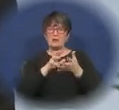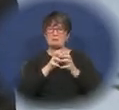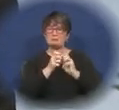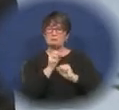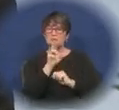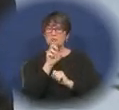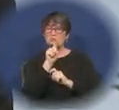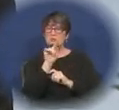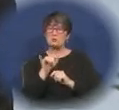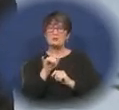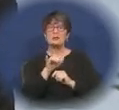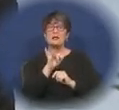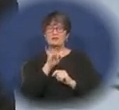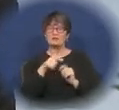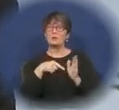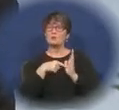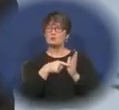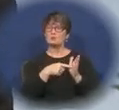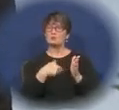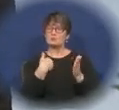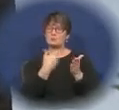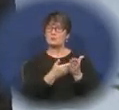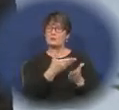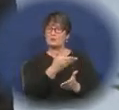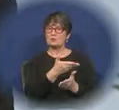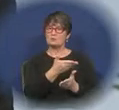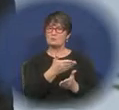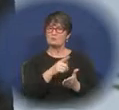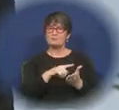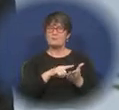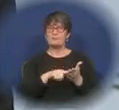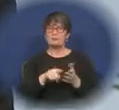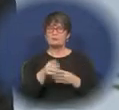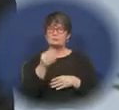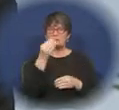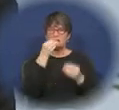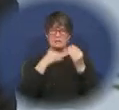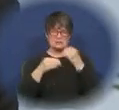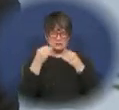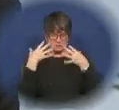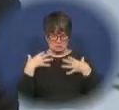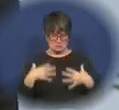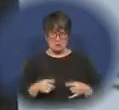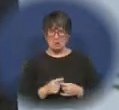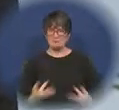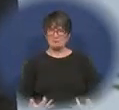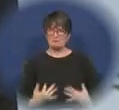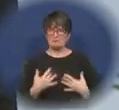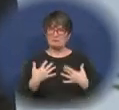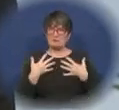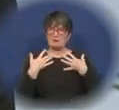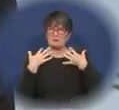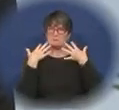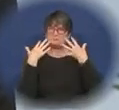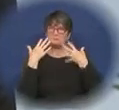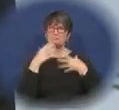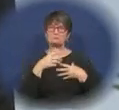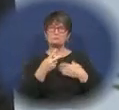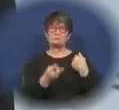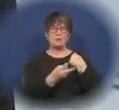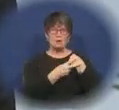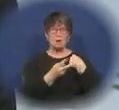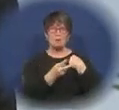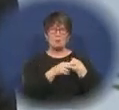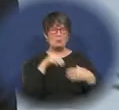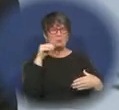be a testimony against you. It will devour your flesh like a fire. You have stored up treasure for